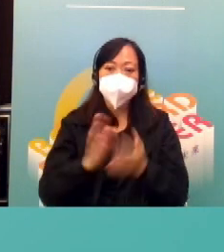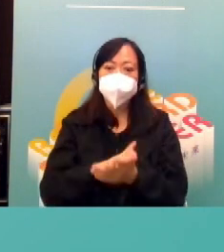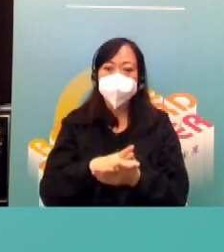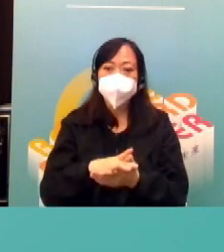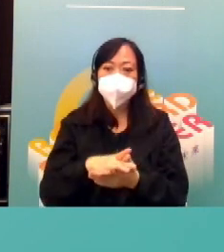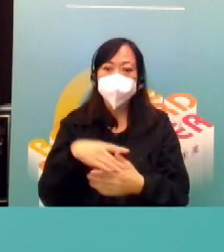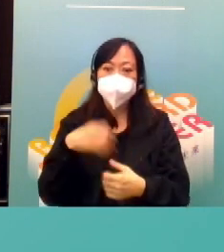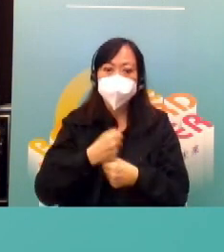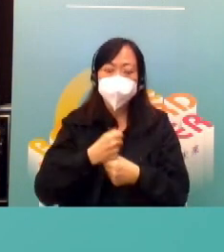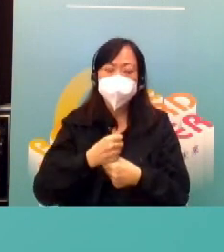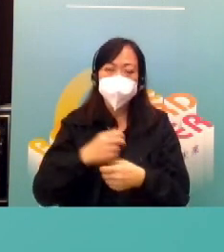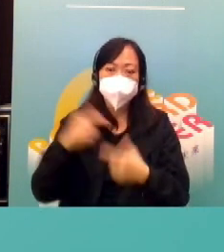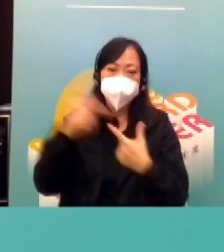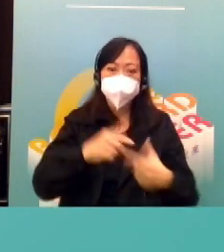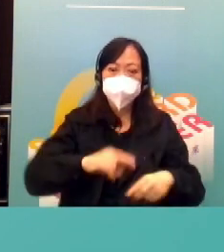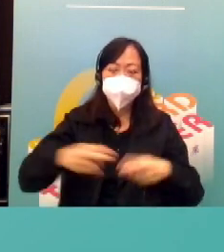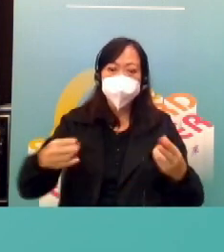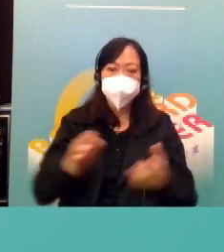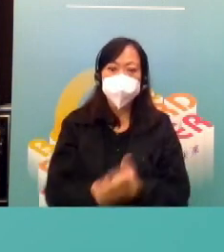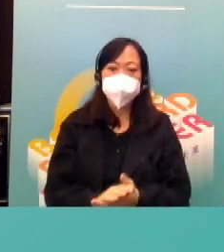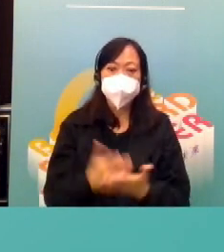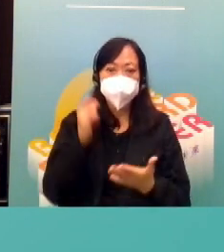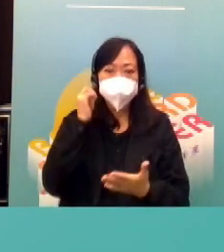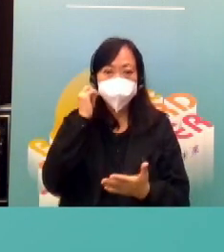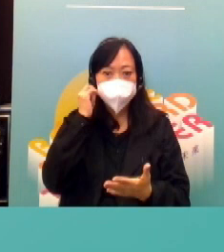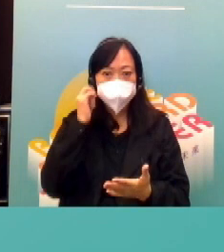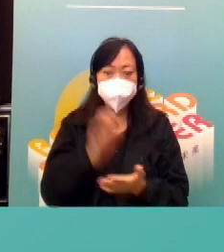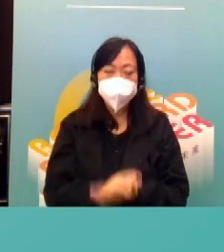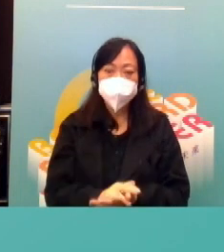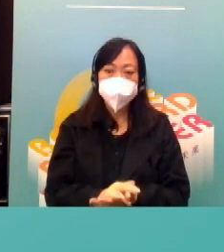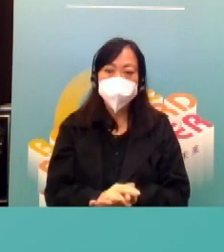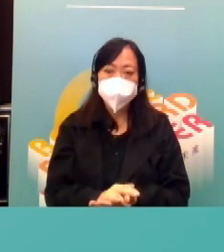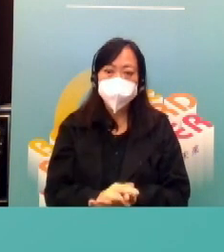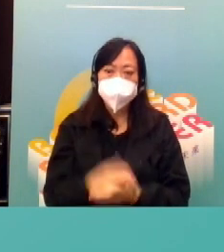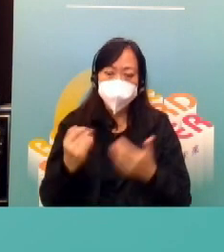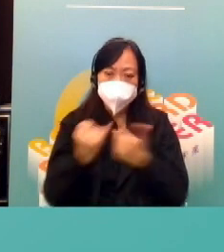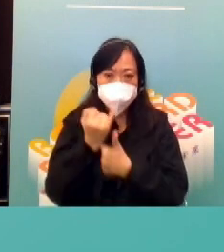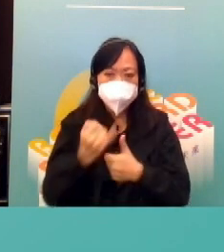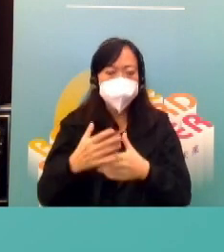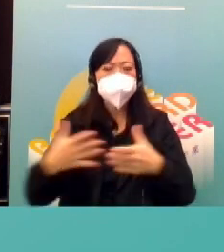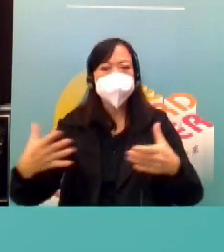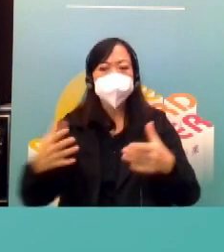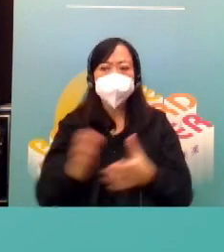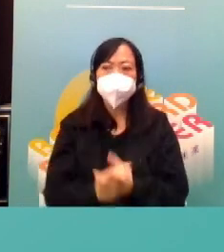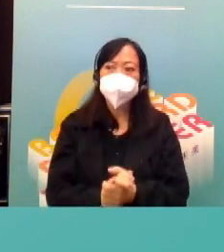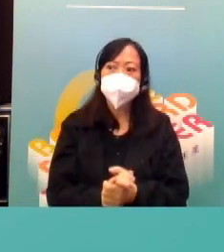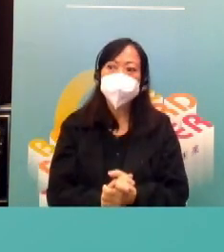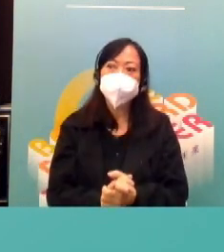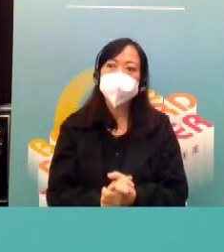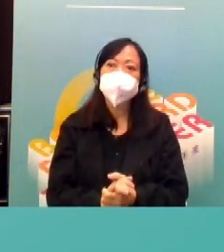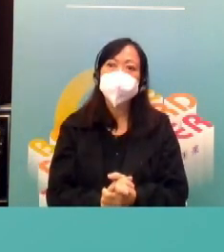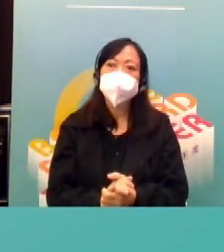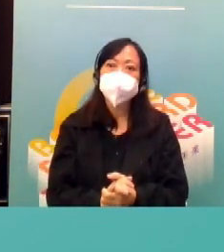know women first face far more challenges than men in starting their businesses, gaining access to finance. And really,